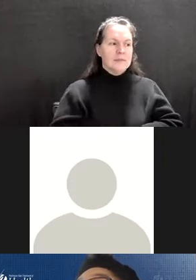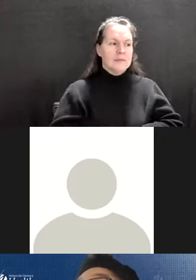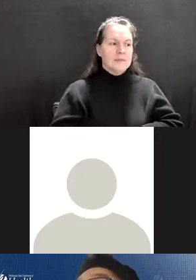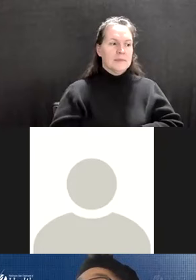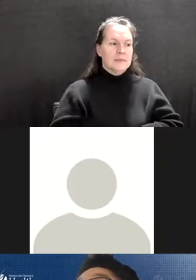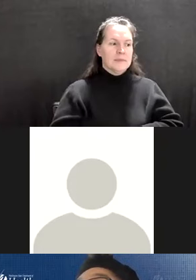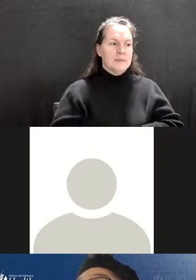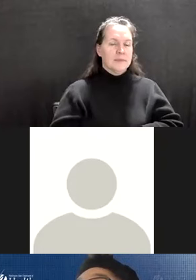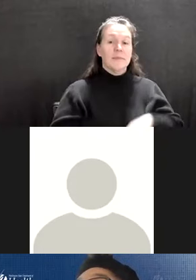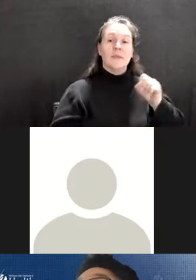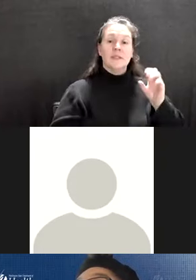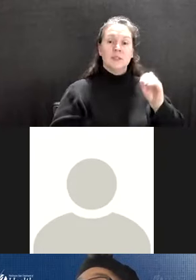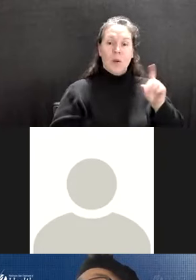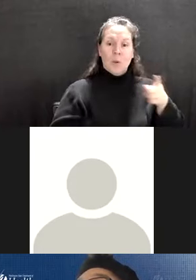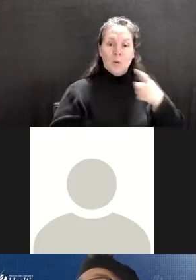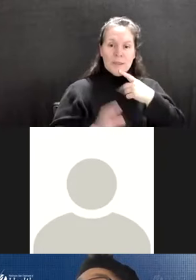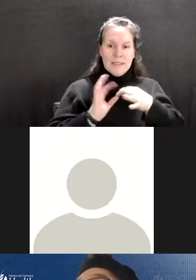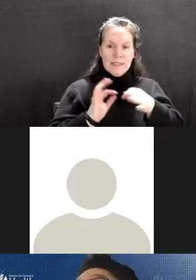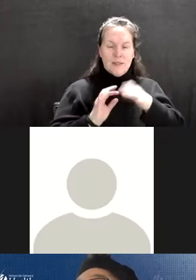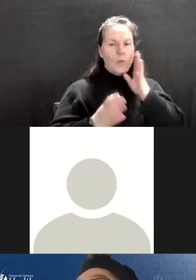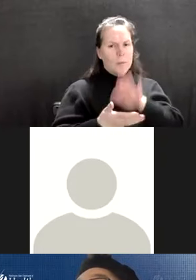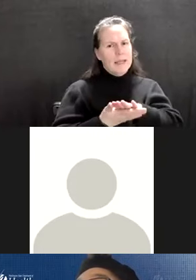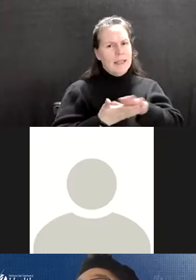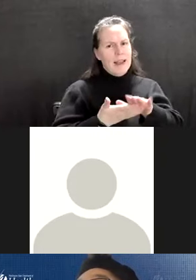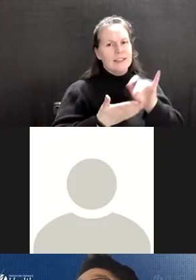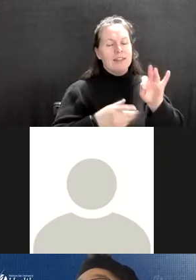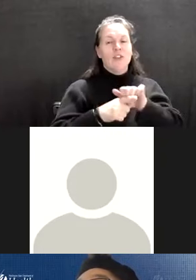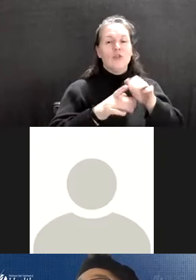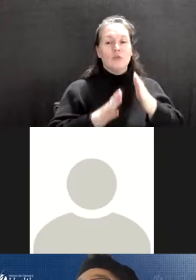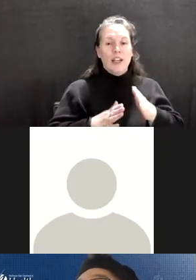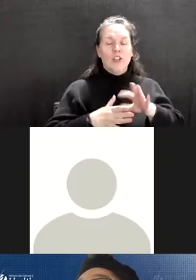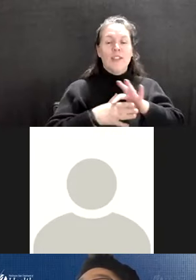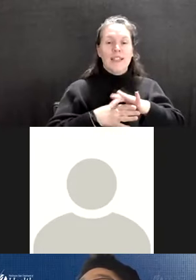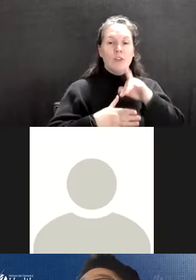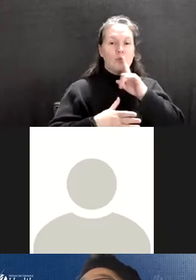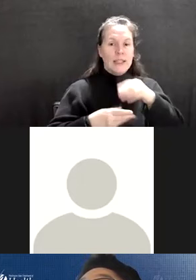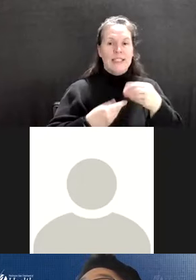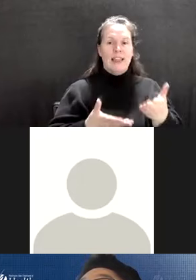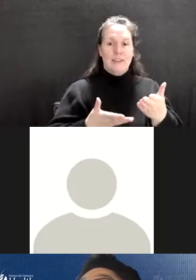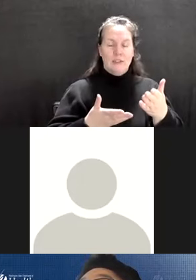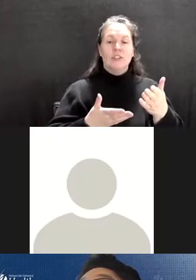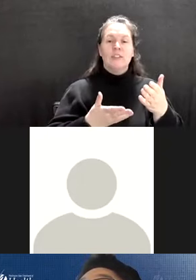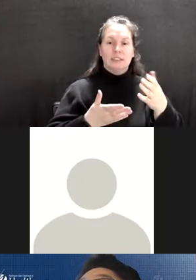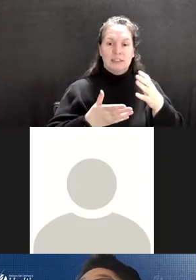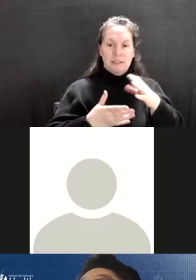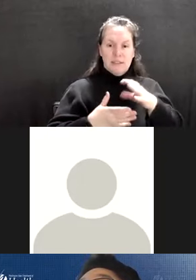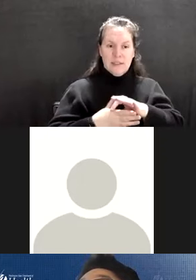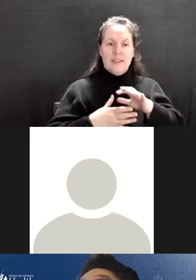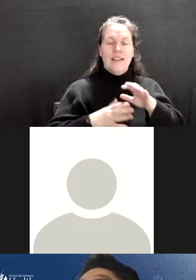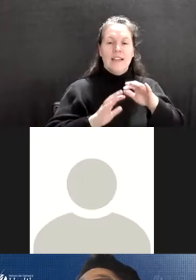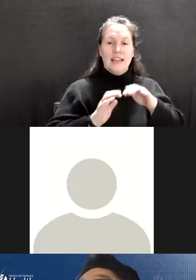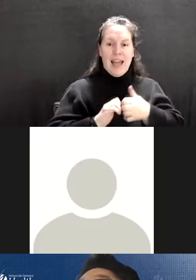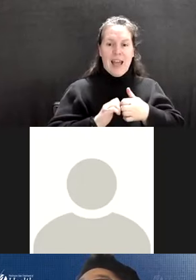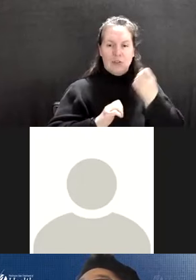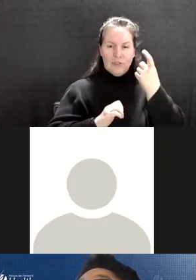So, and he said, it would be nice if trainers' content really delivers training in a way that understands how